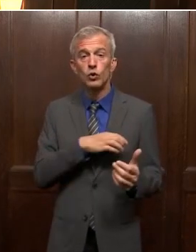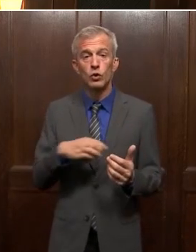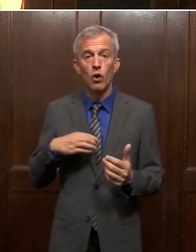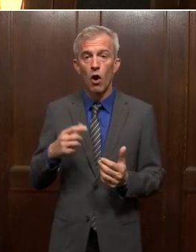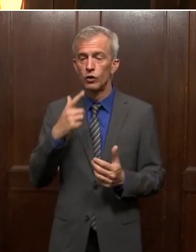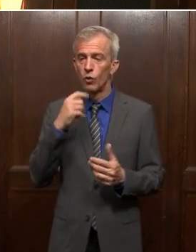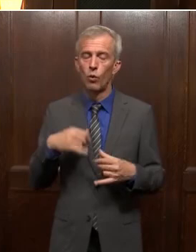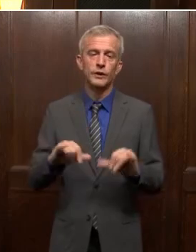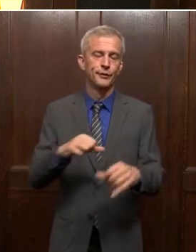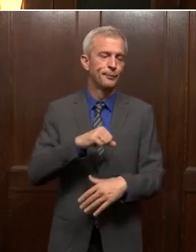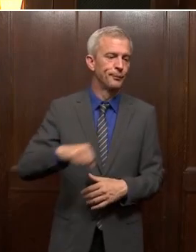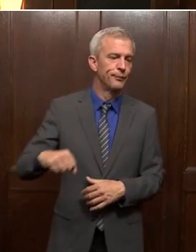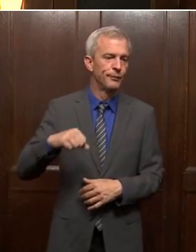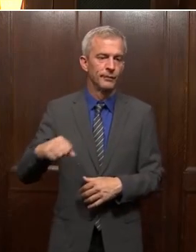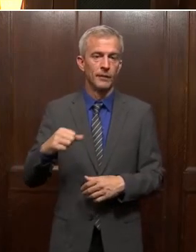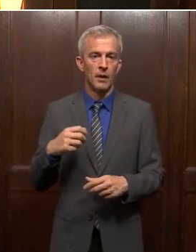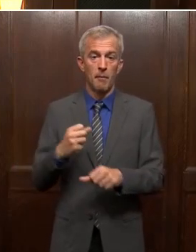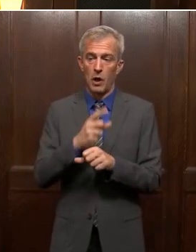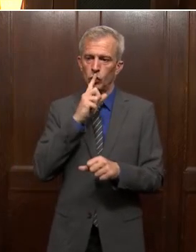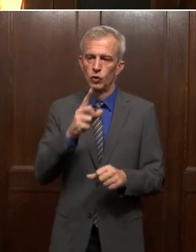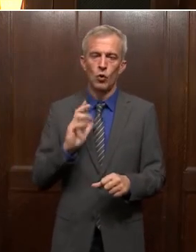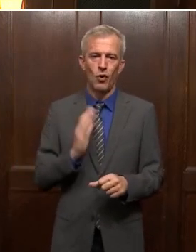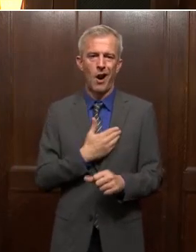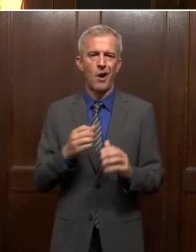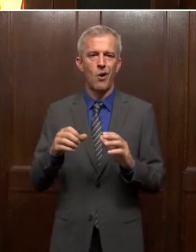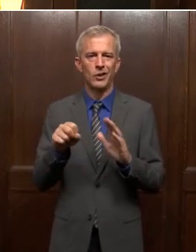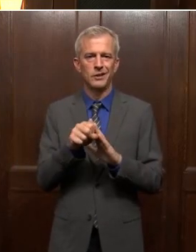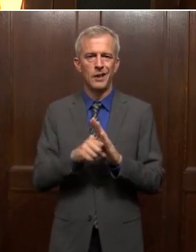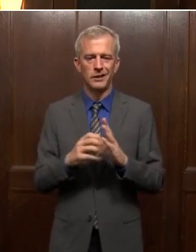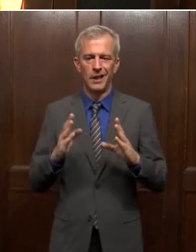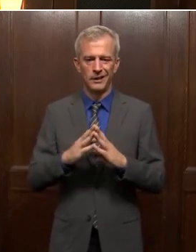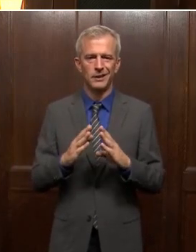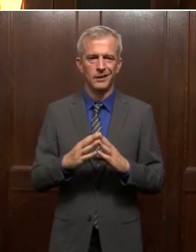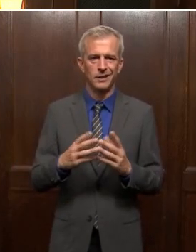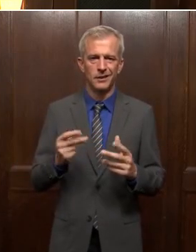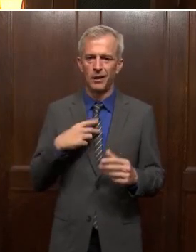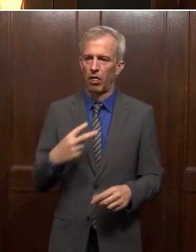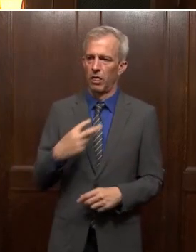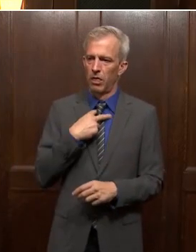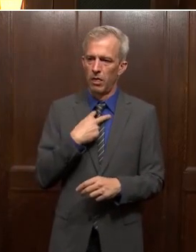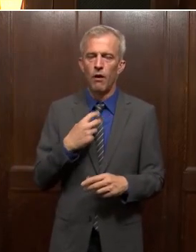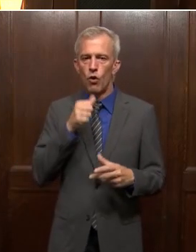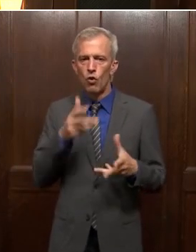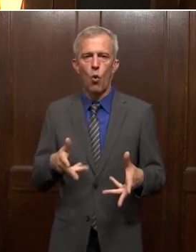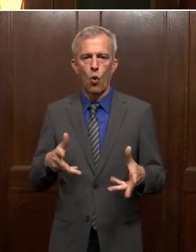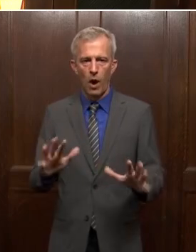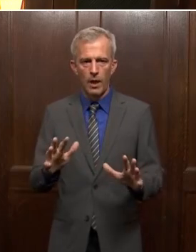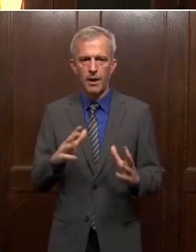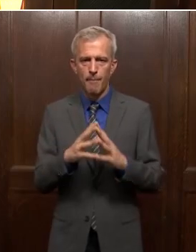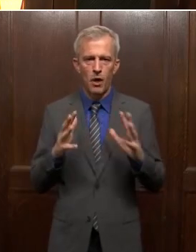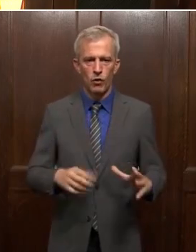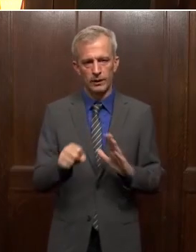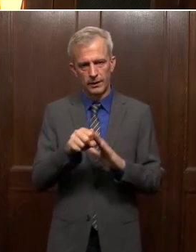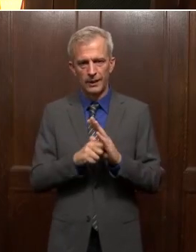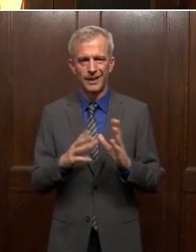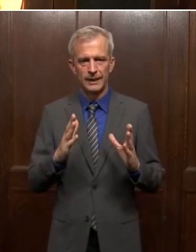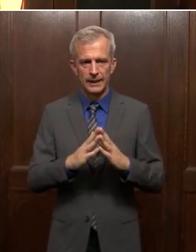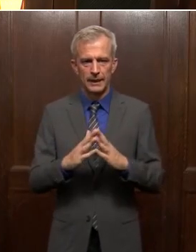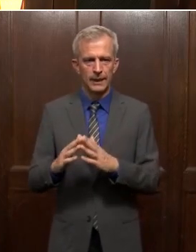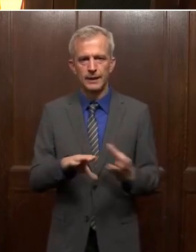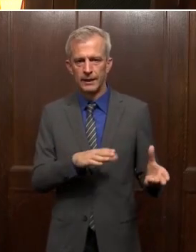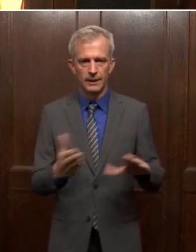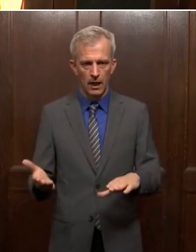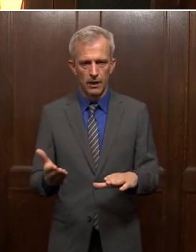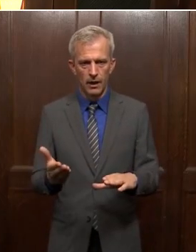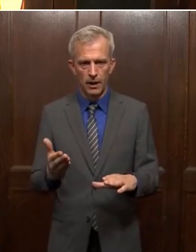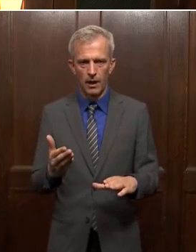and cities and holding them hostage, don't let America's states and cities die. Step up and bail